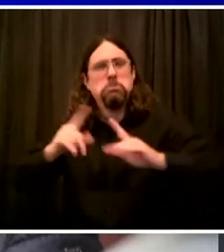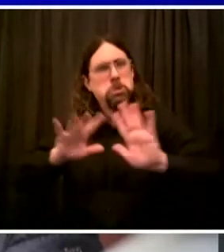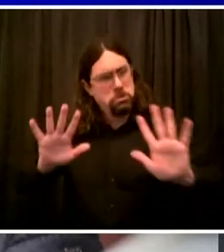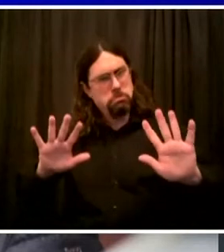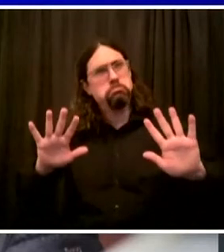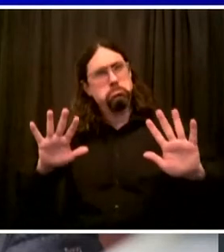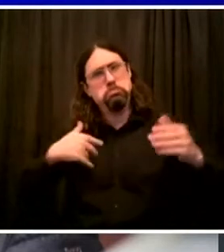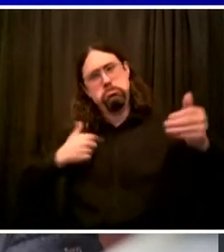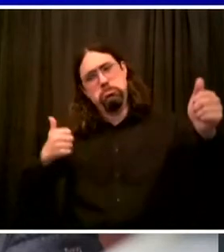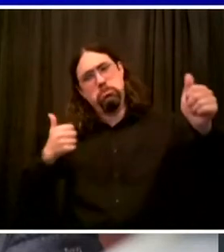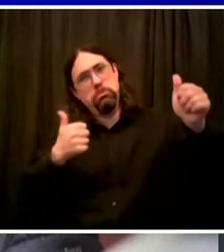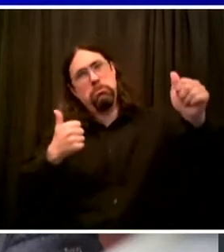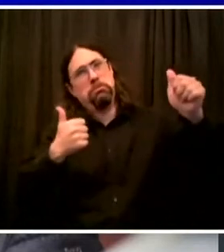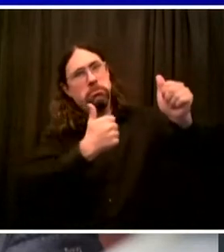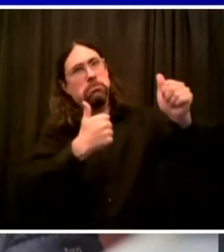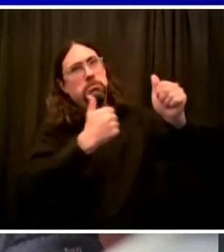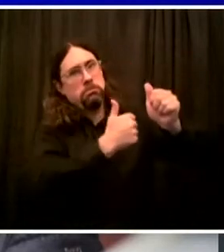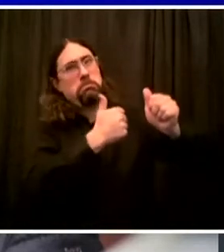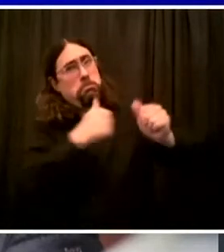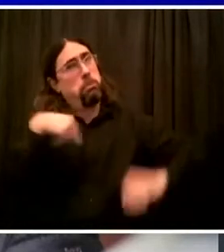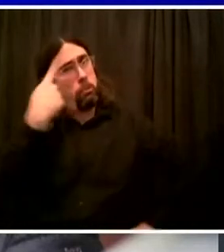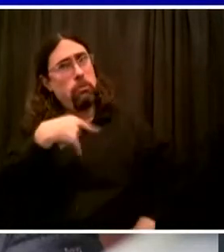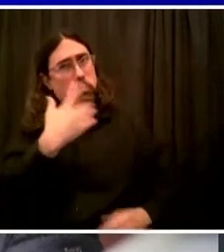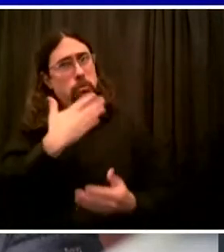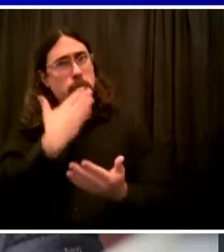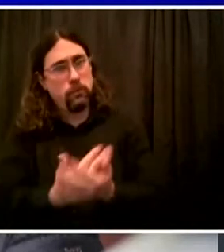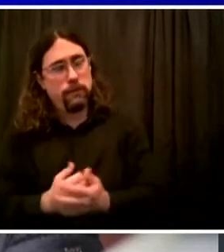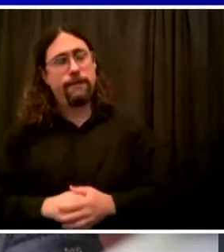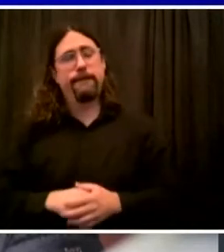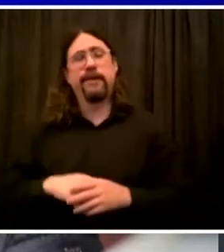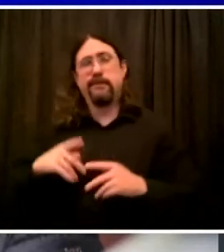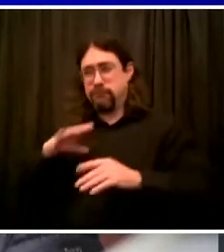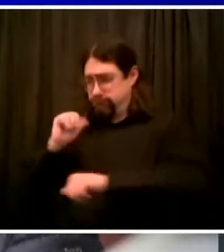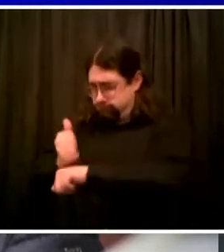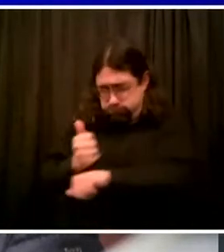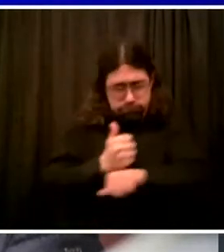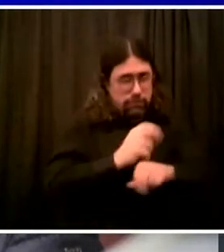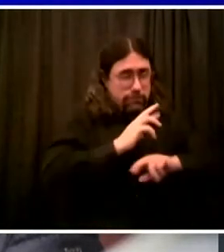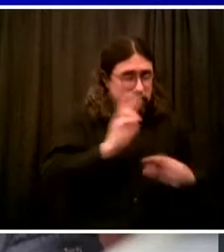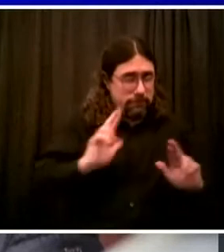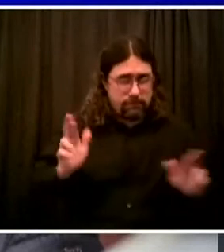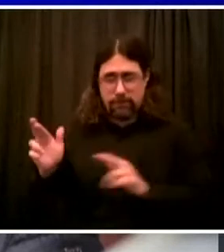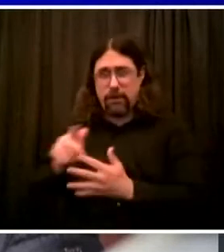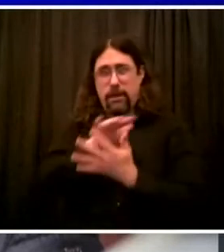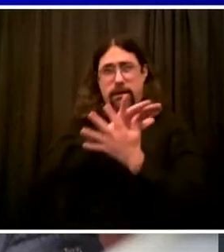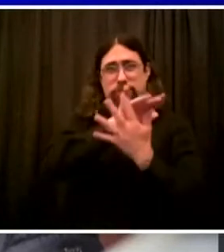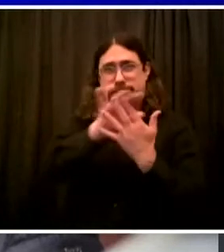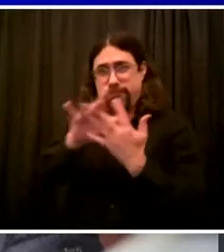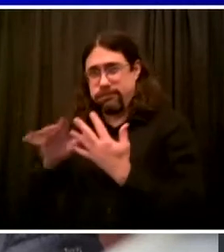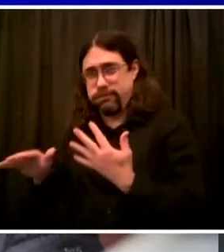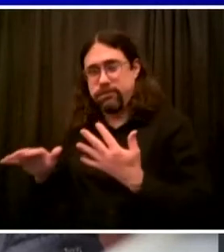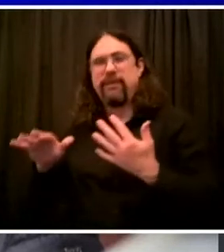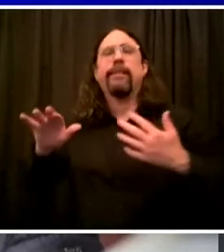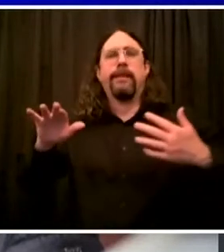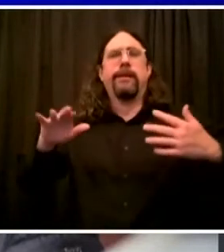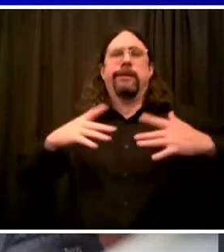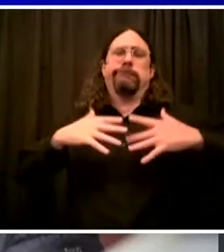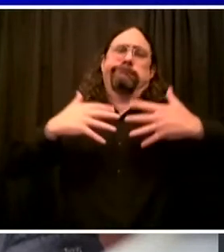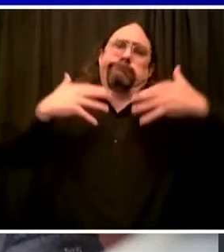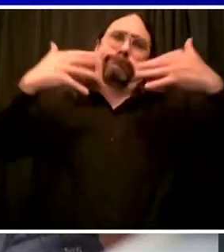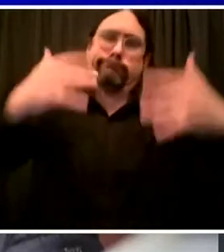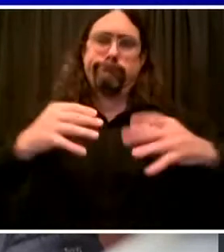tested. This will all come together, meaning the more testing, the more people can take advantage of testing, the more we know, the more